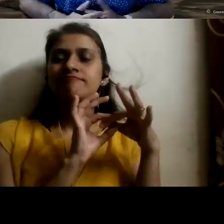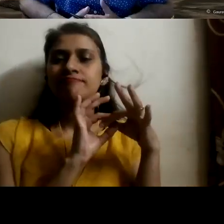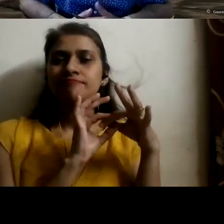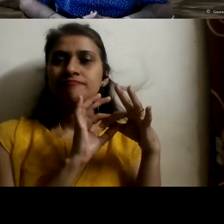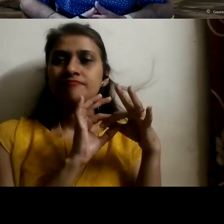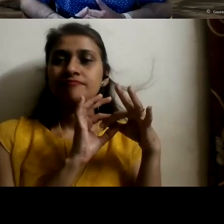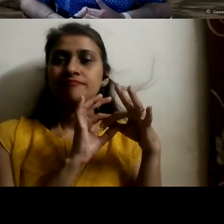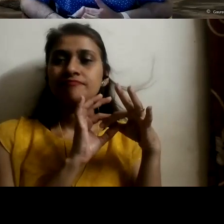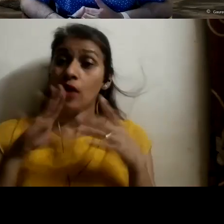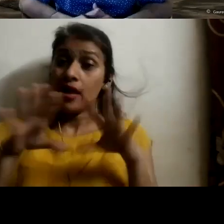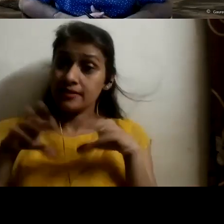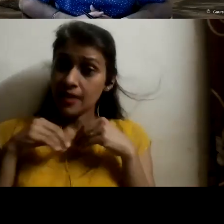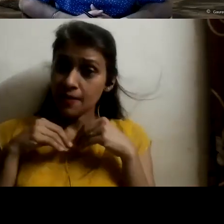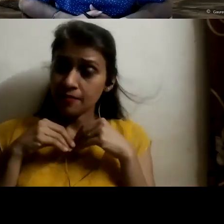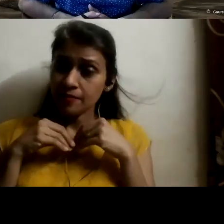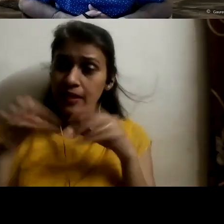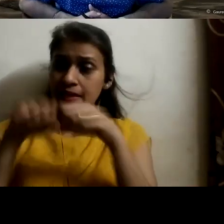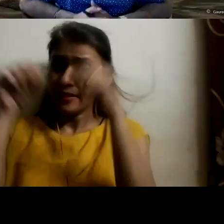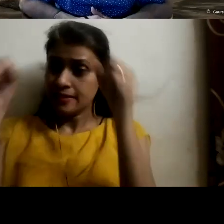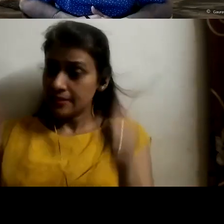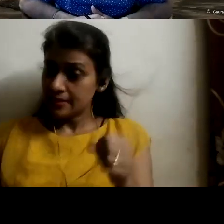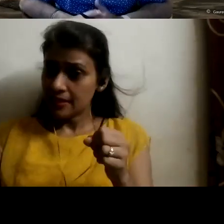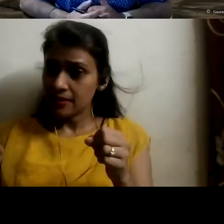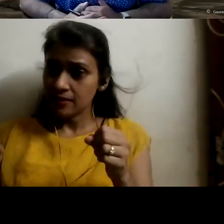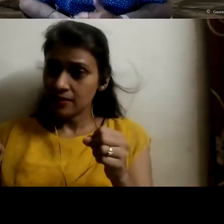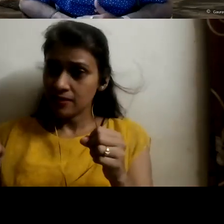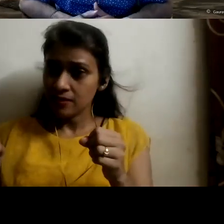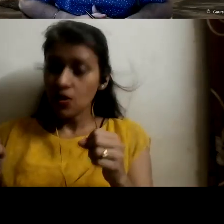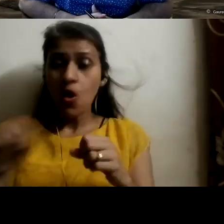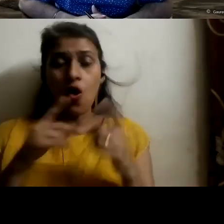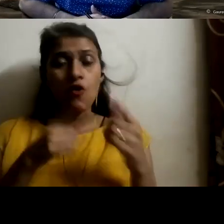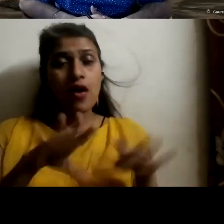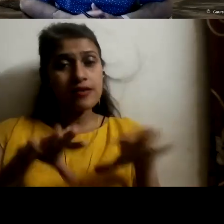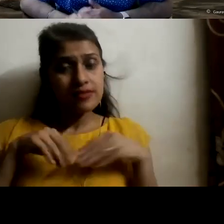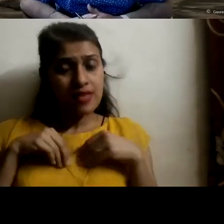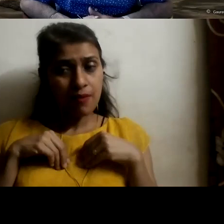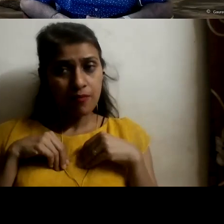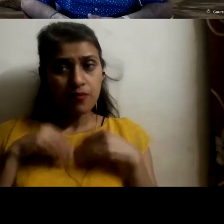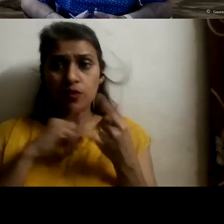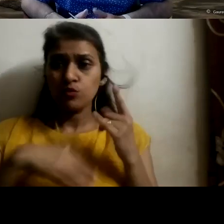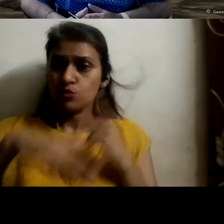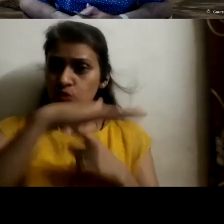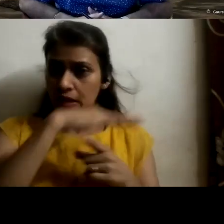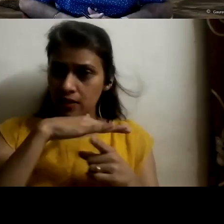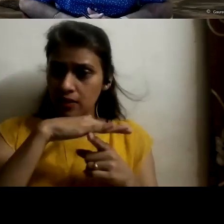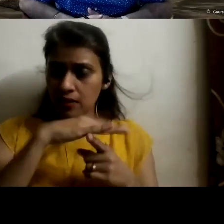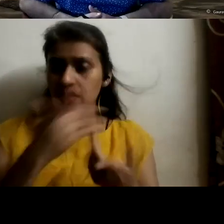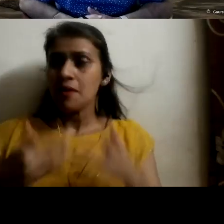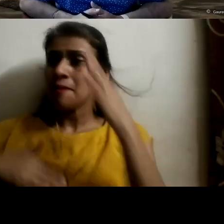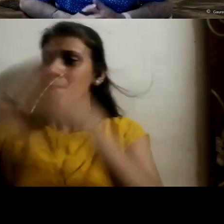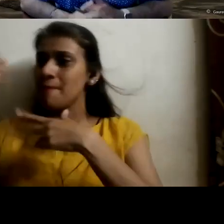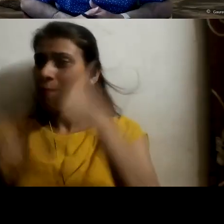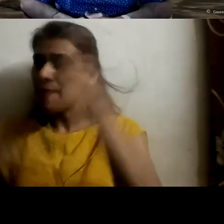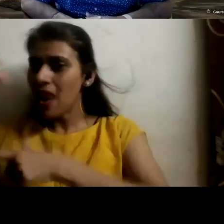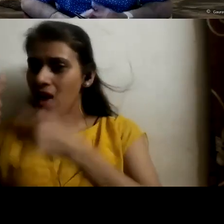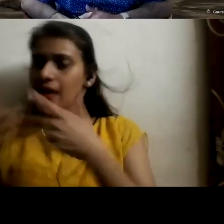are accepted in a system, whether you're accepted in a society, whether you're accepted in a building, whether